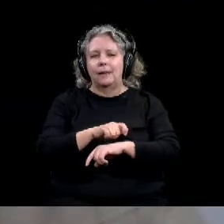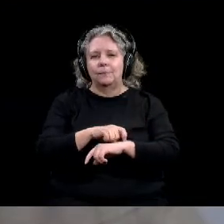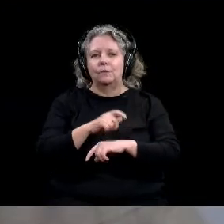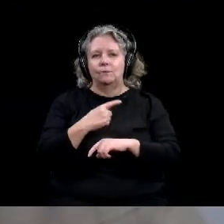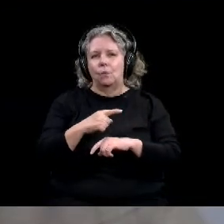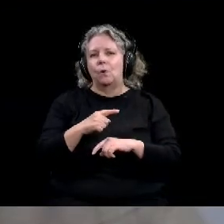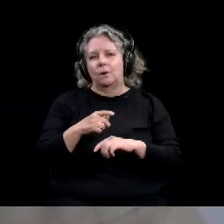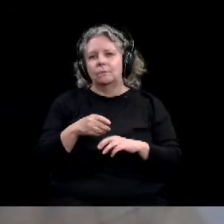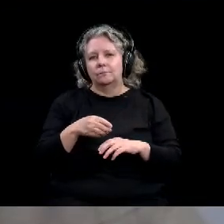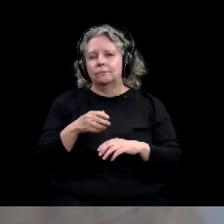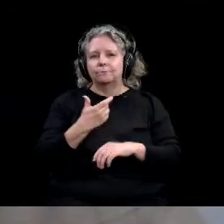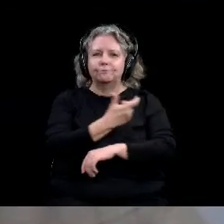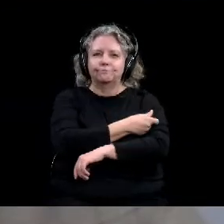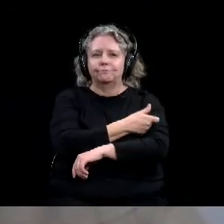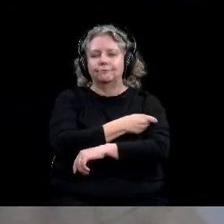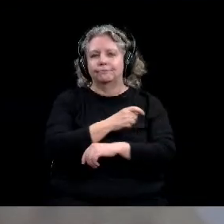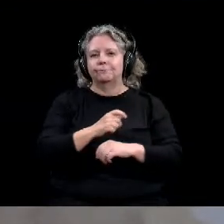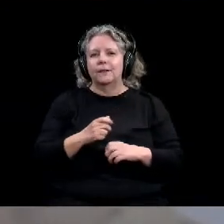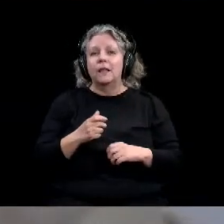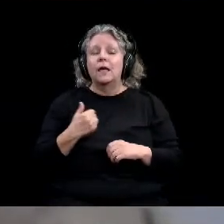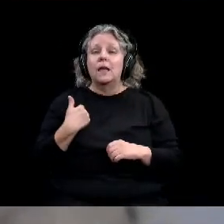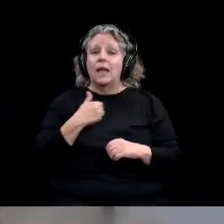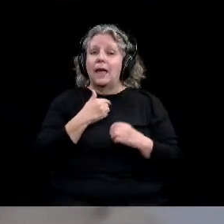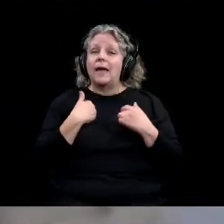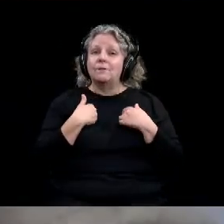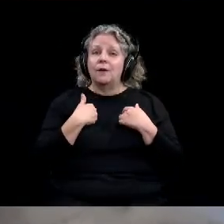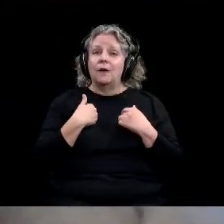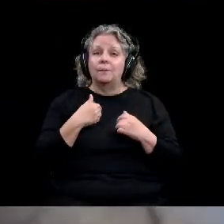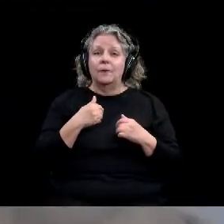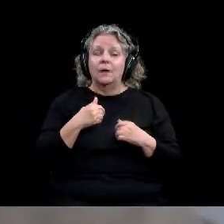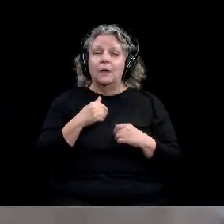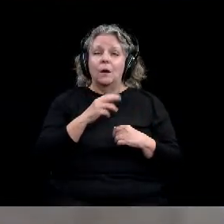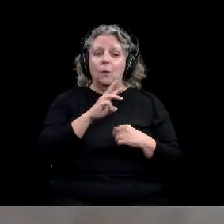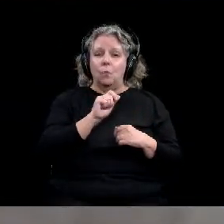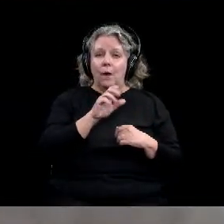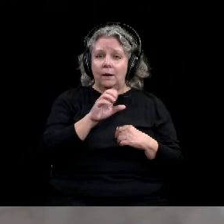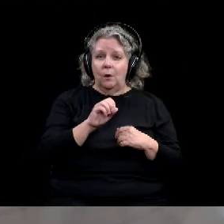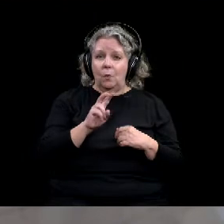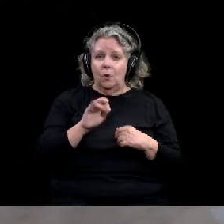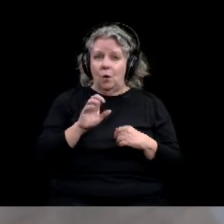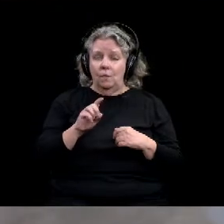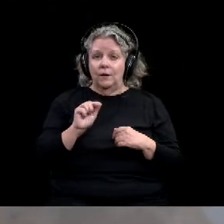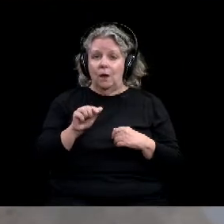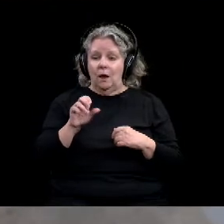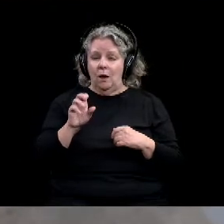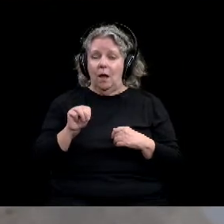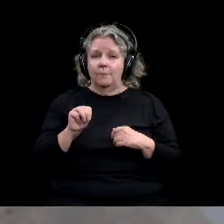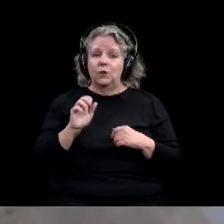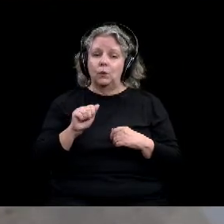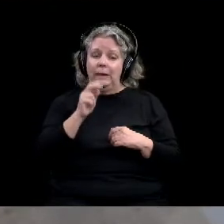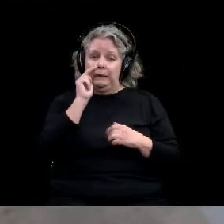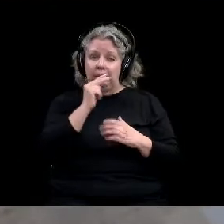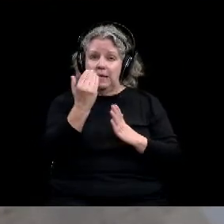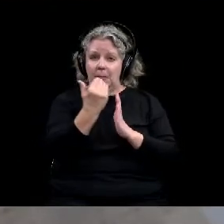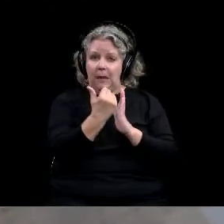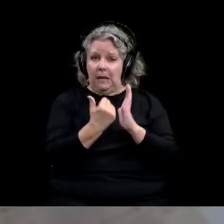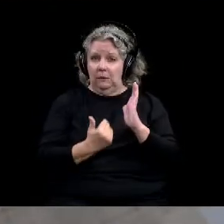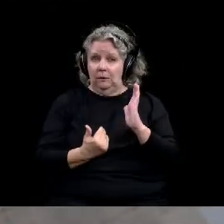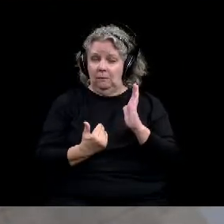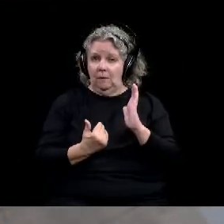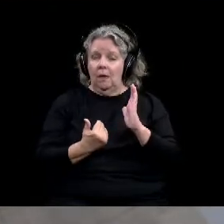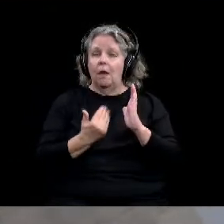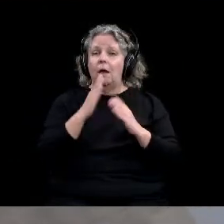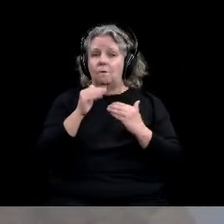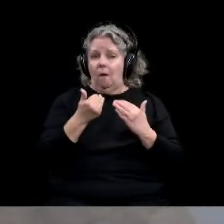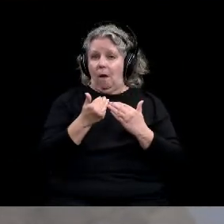can look up all the providers in our area and the contact information for them as well. In the second week of February,